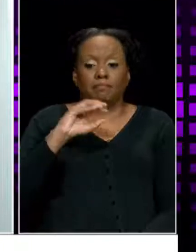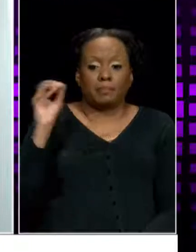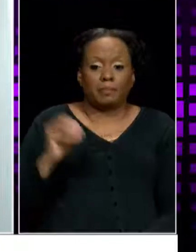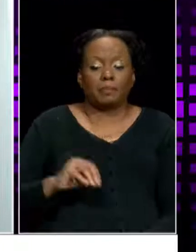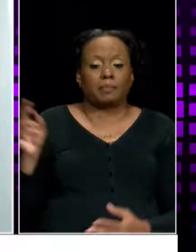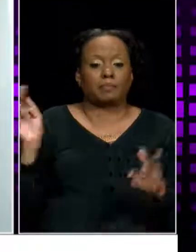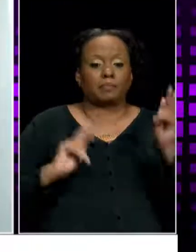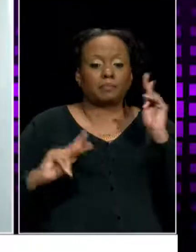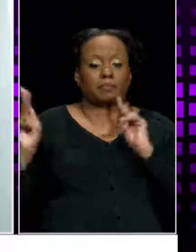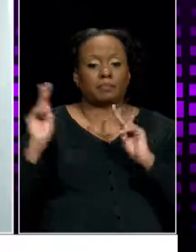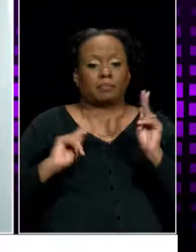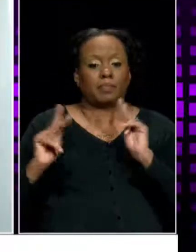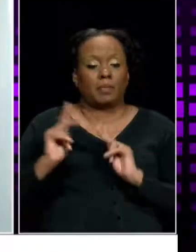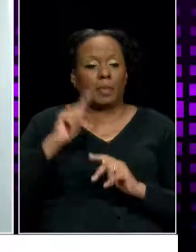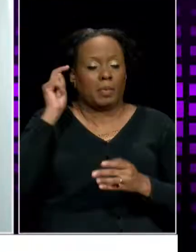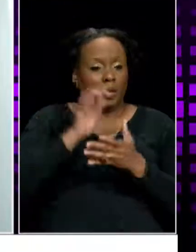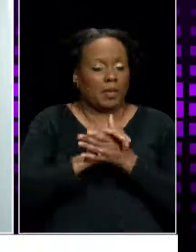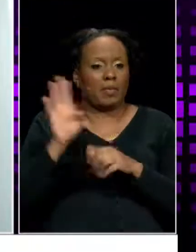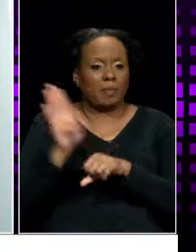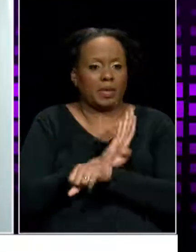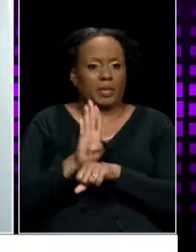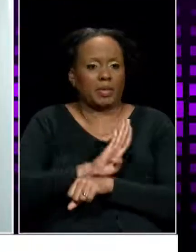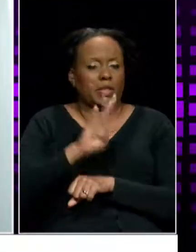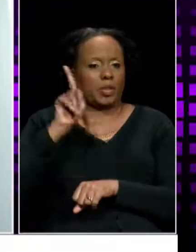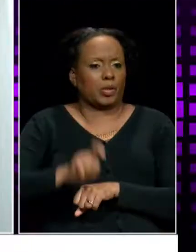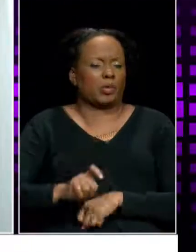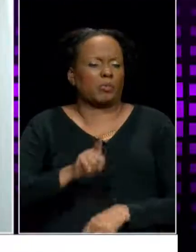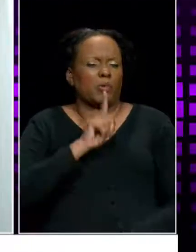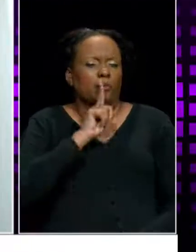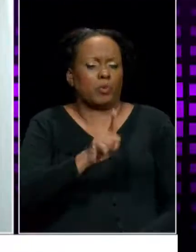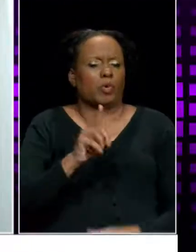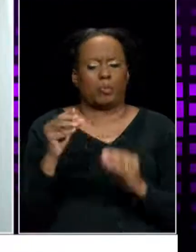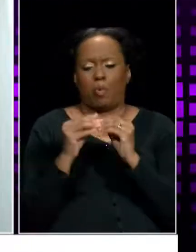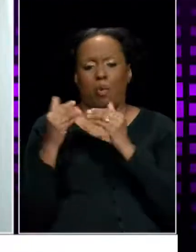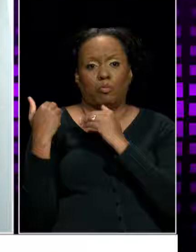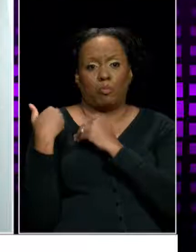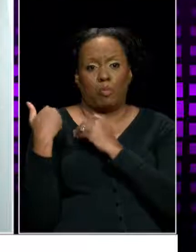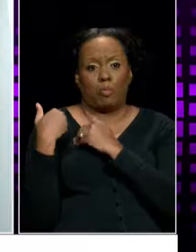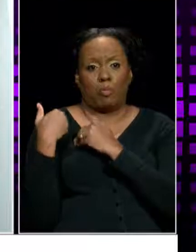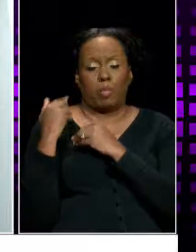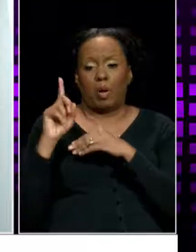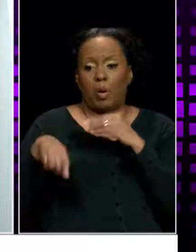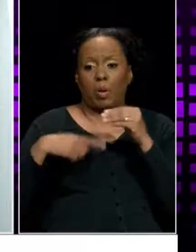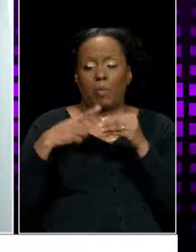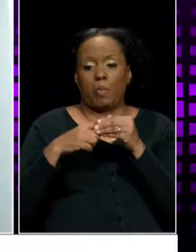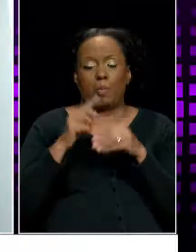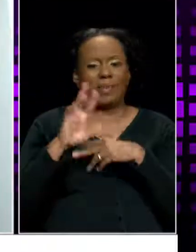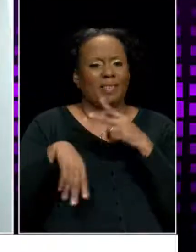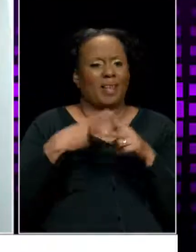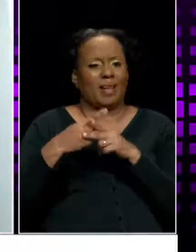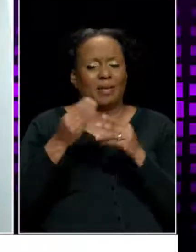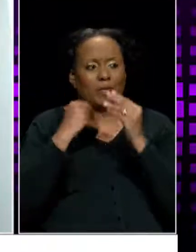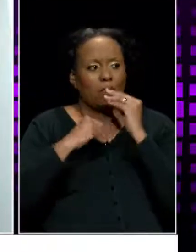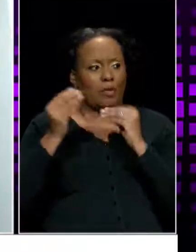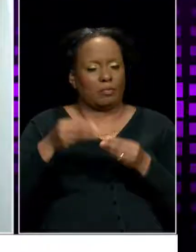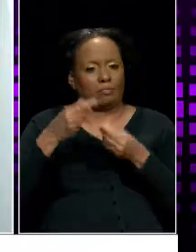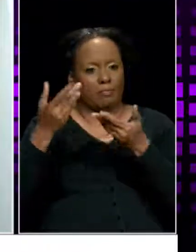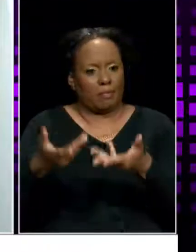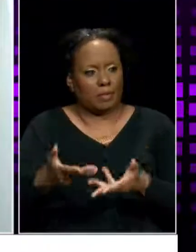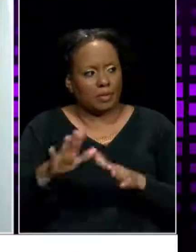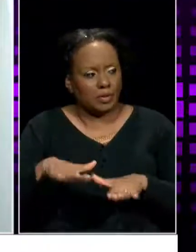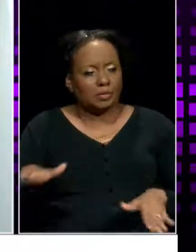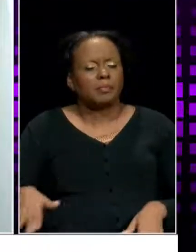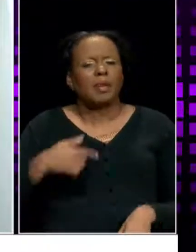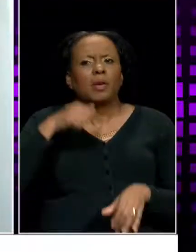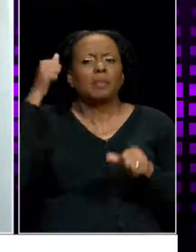what they provide to students or to young persons. I remember on a discussion they had an example of the cereal boxes,